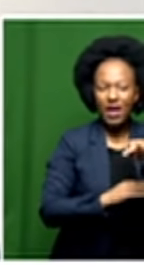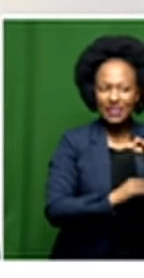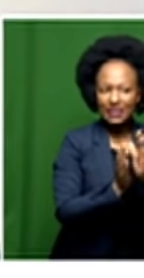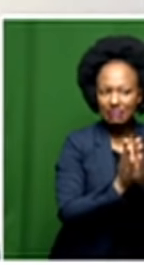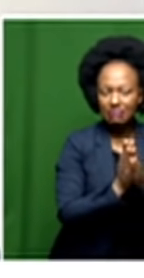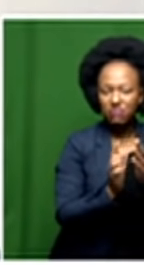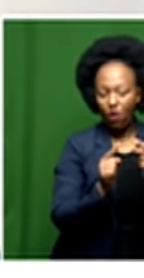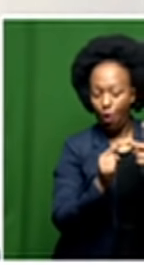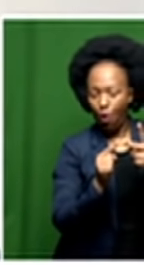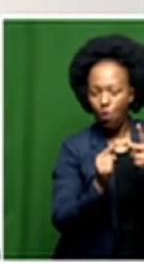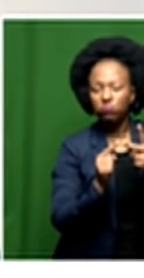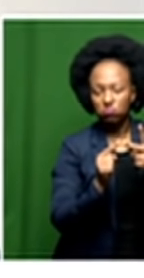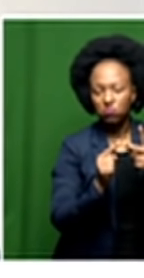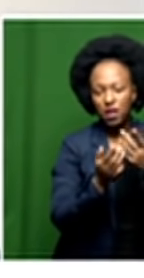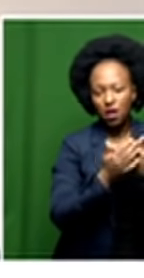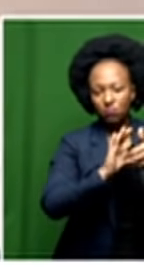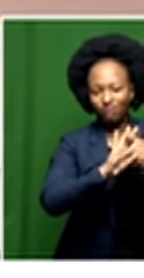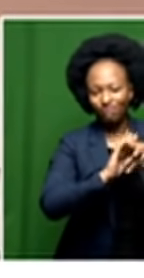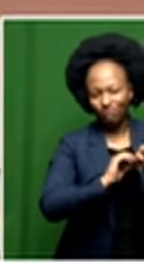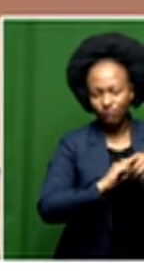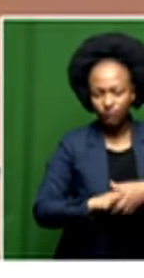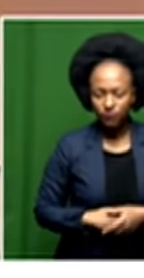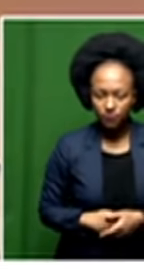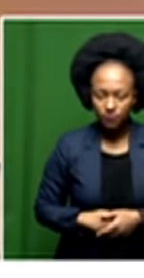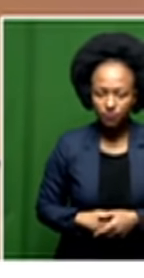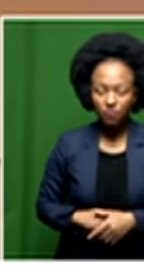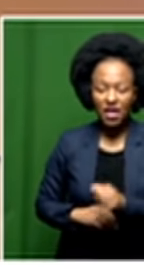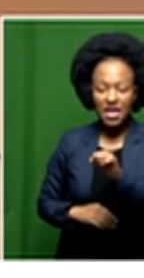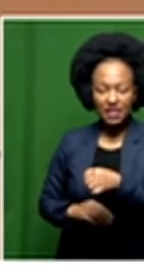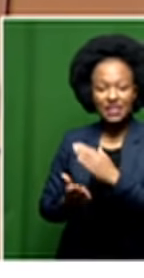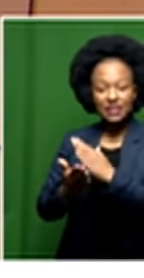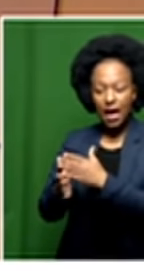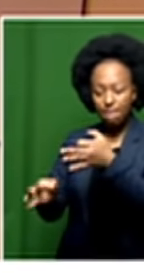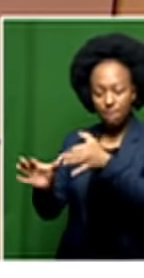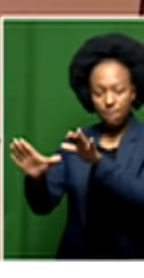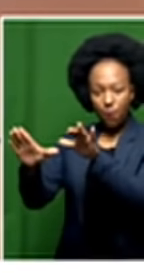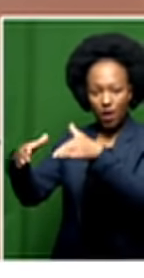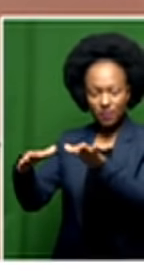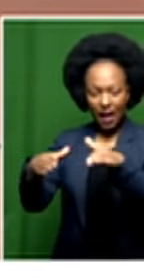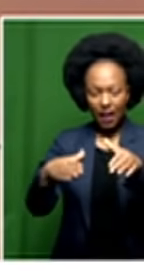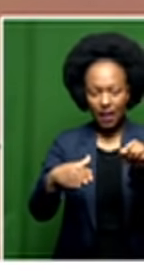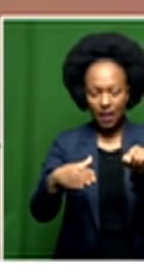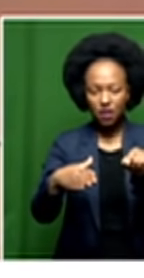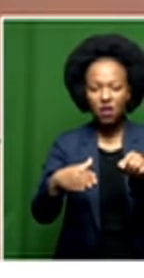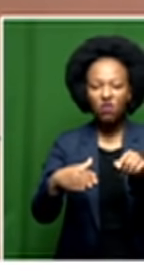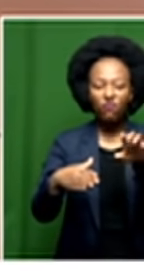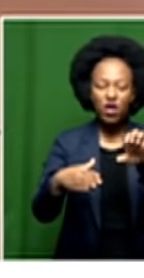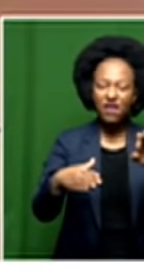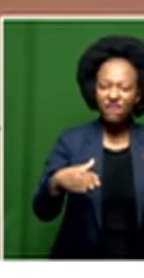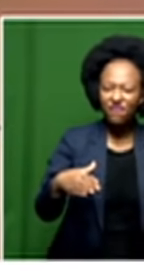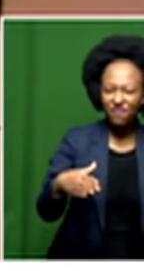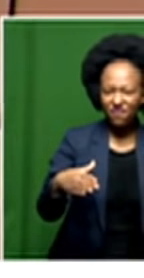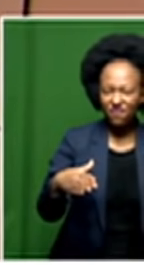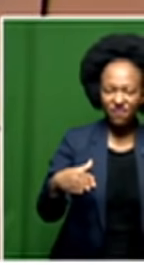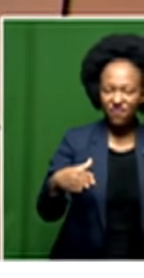seeks. And of course, some of the parties that are arguing contrary to the position of the EFF, for